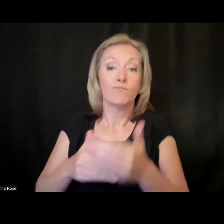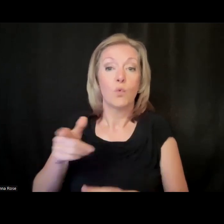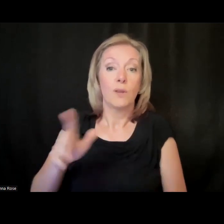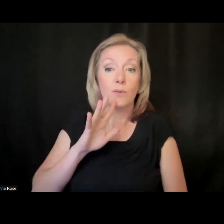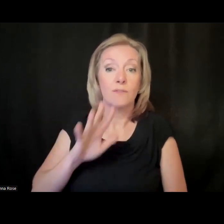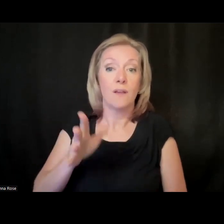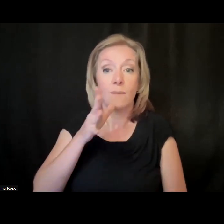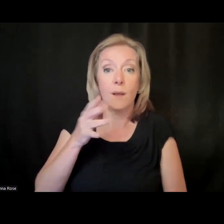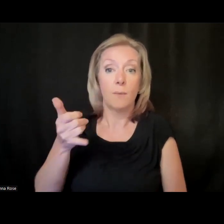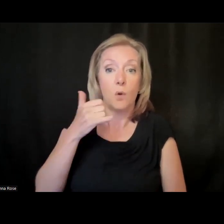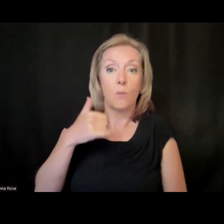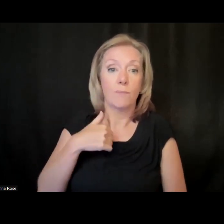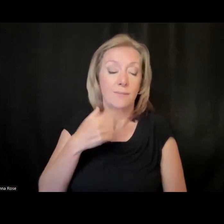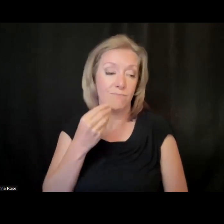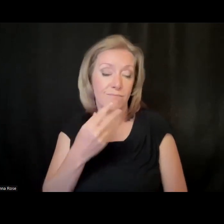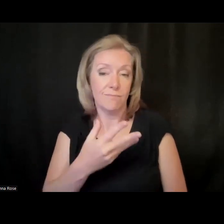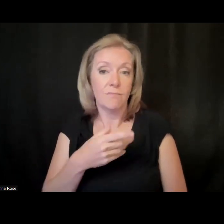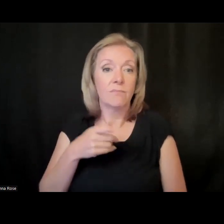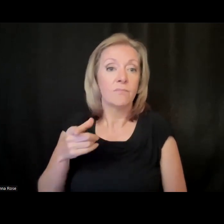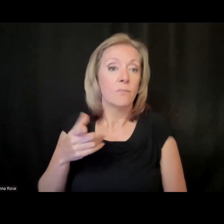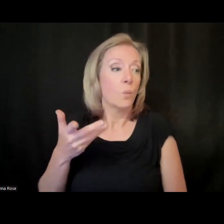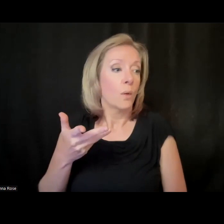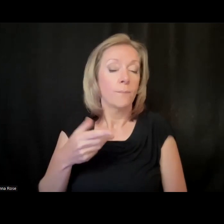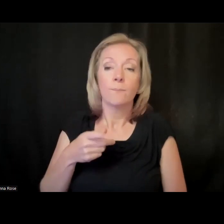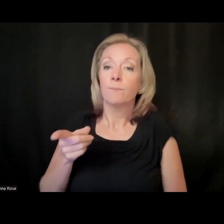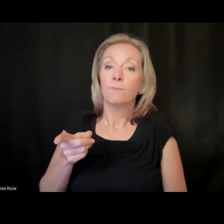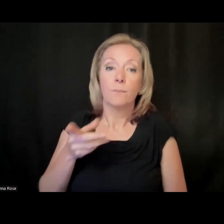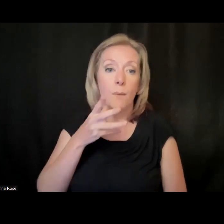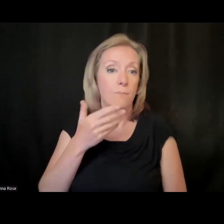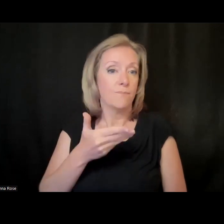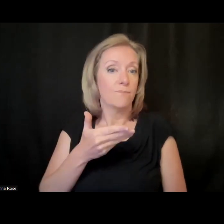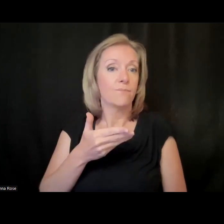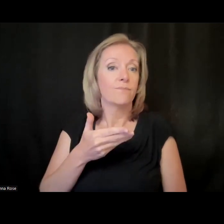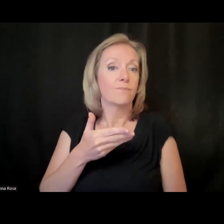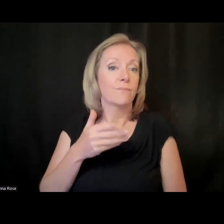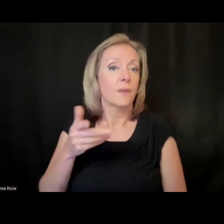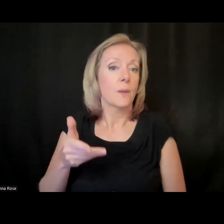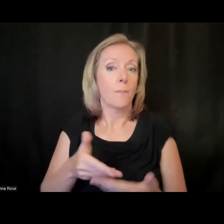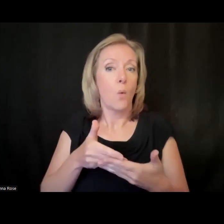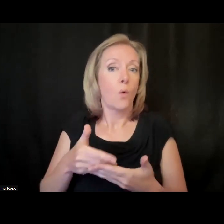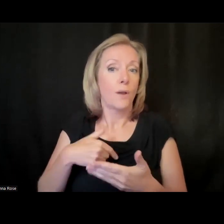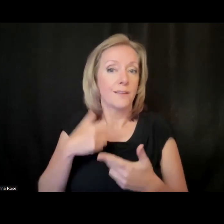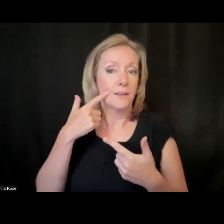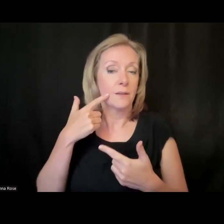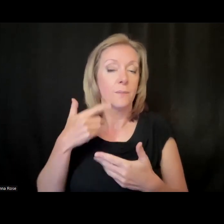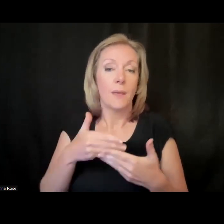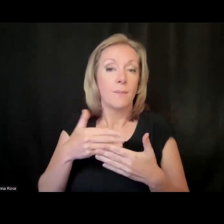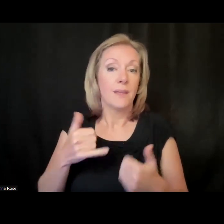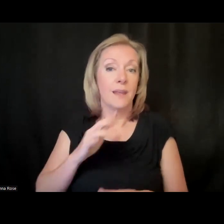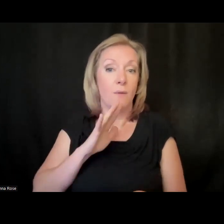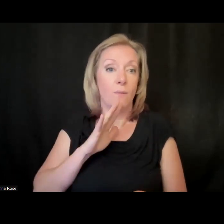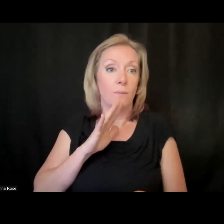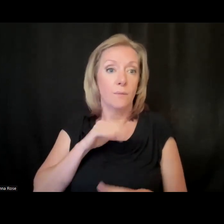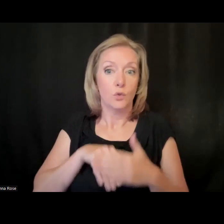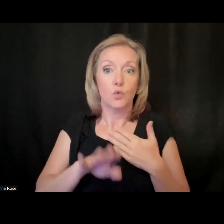up and she said, Tanny, I need to tell you something. I said, what? She said, name of the baby has a hearing loss. And I said,